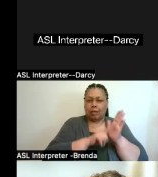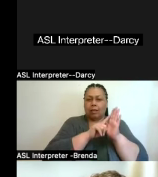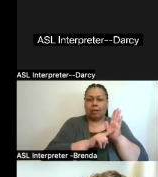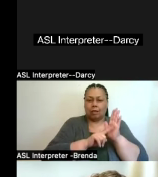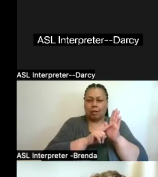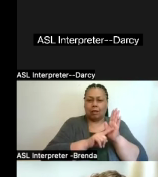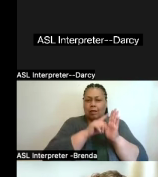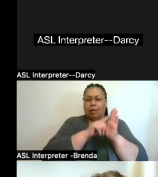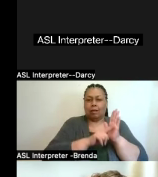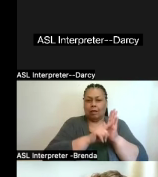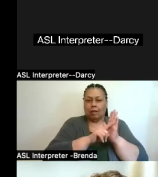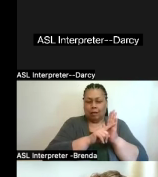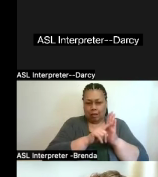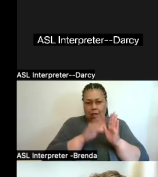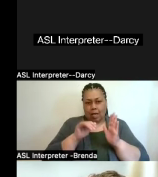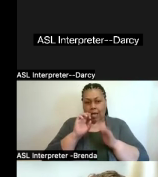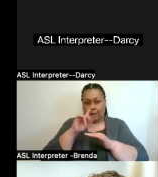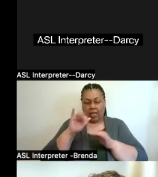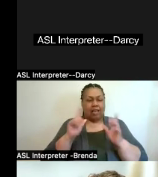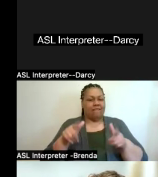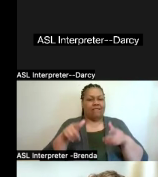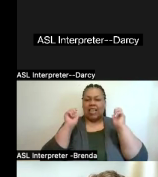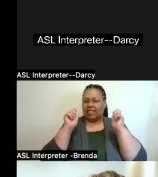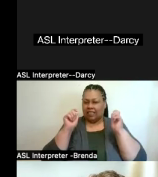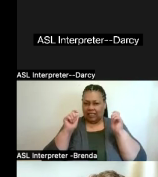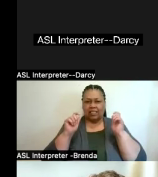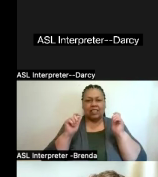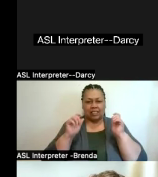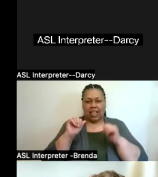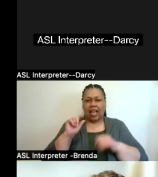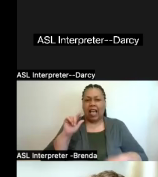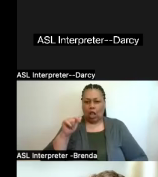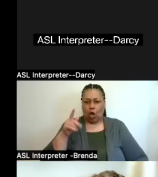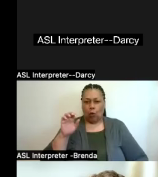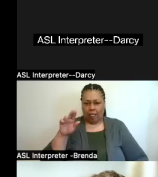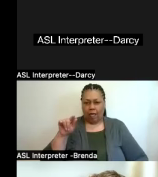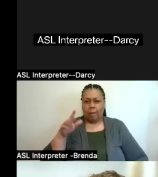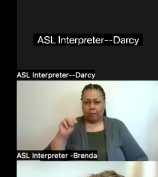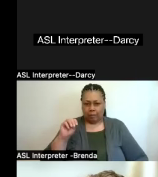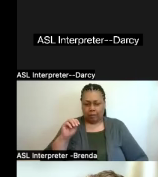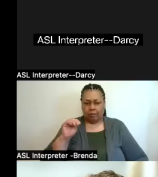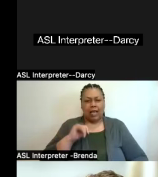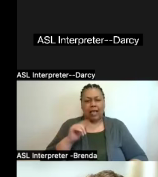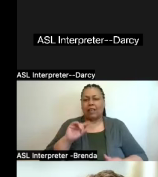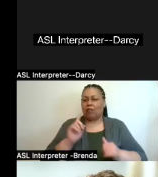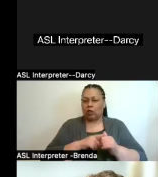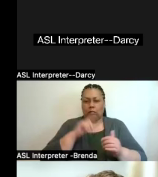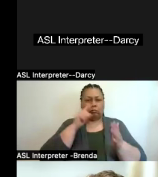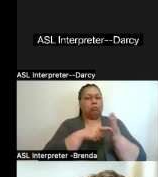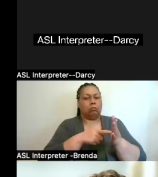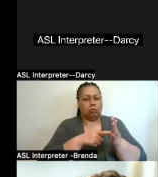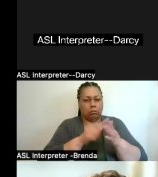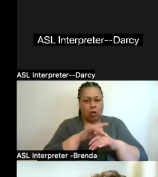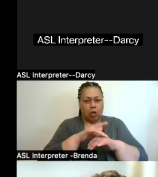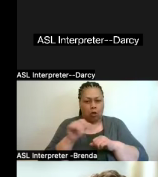because of this, EPIC is typically the fastest algorithm that works in Shake Alert. It's usually the first to detect the earthquake and